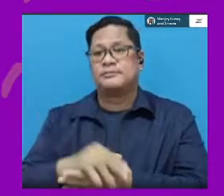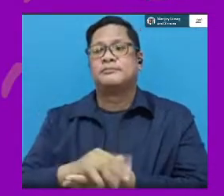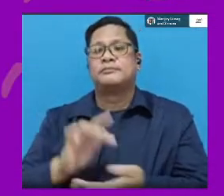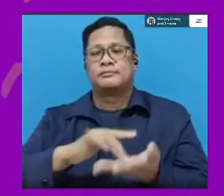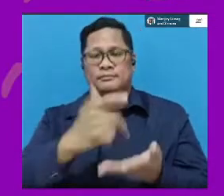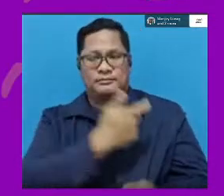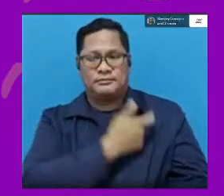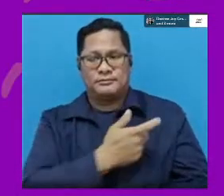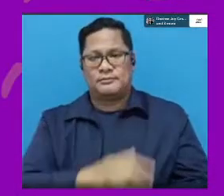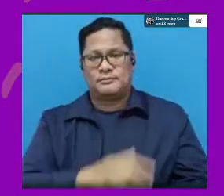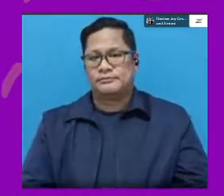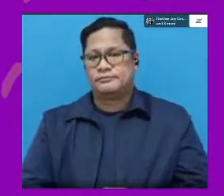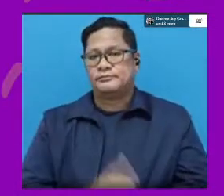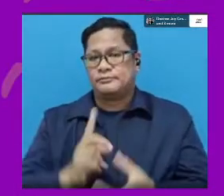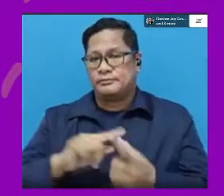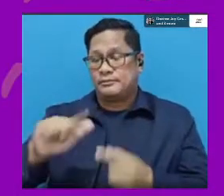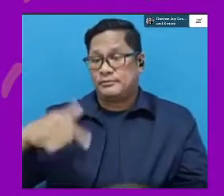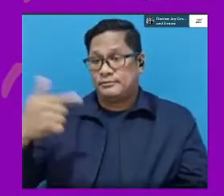Next slide.